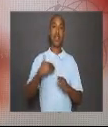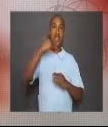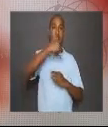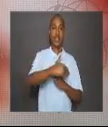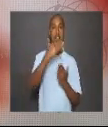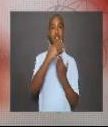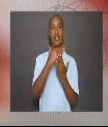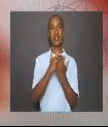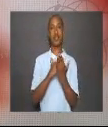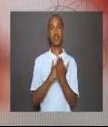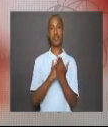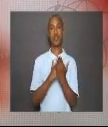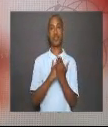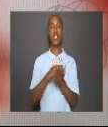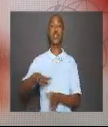lesson.